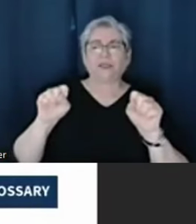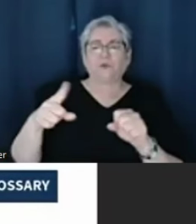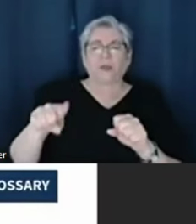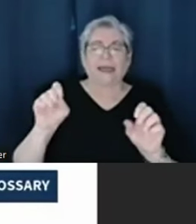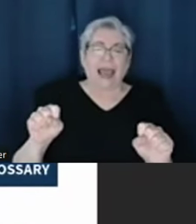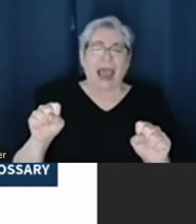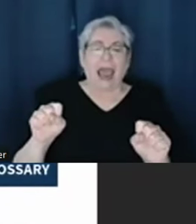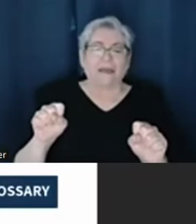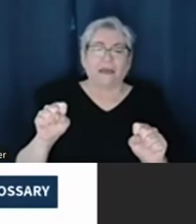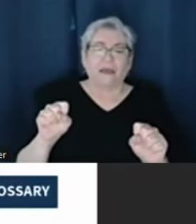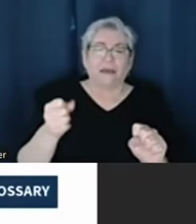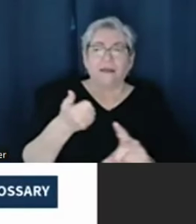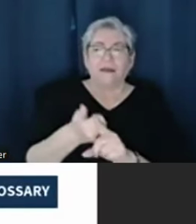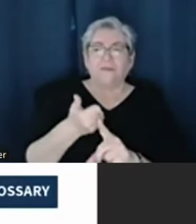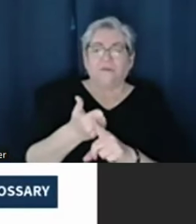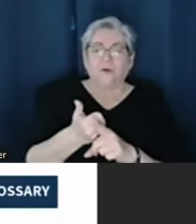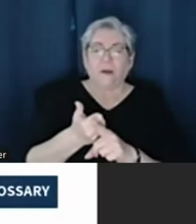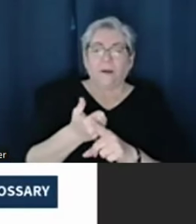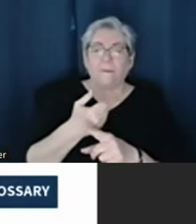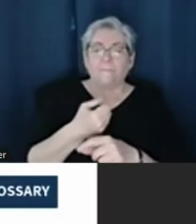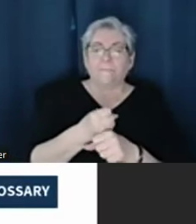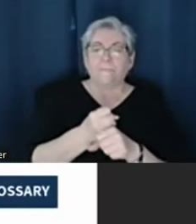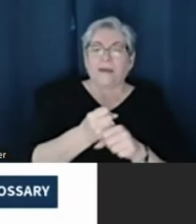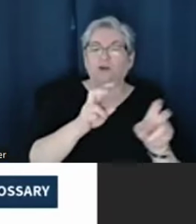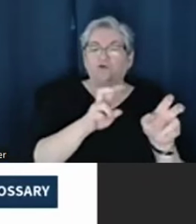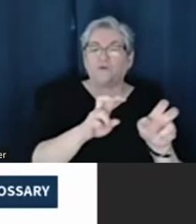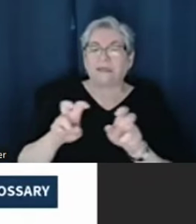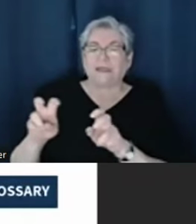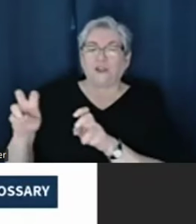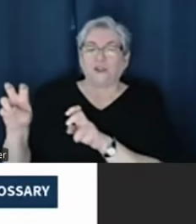make appropriate transitions once the secondary school situation is over.